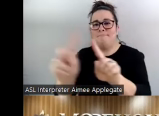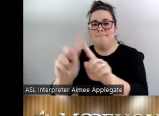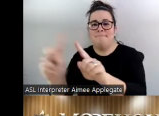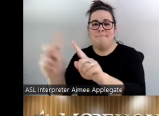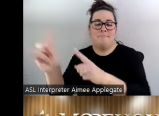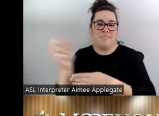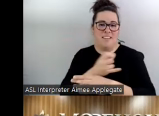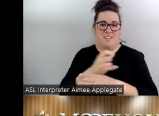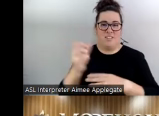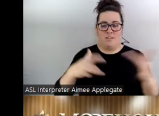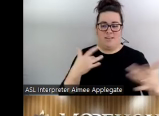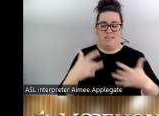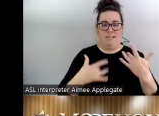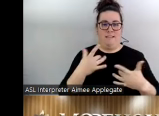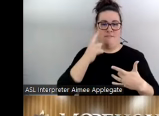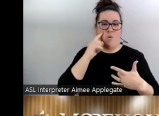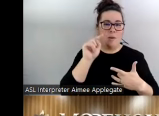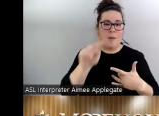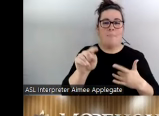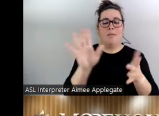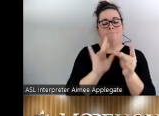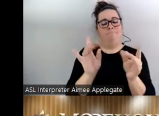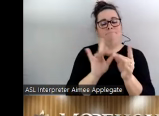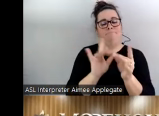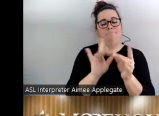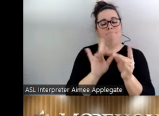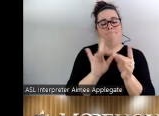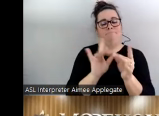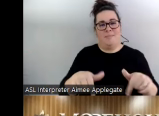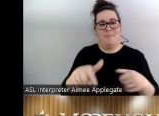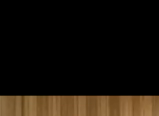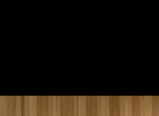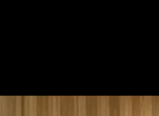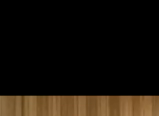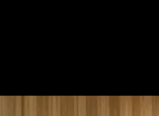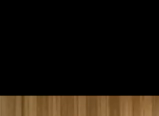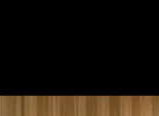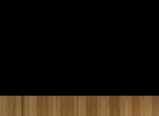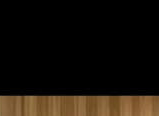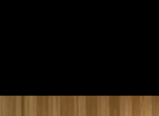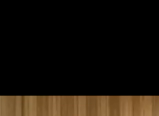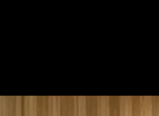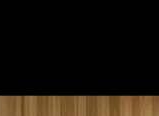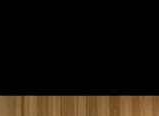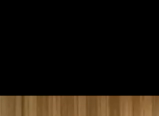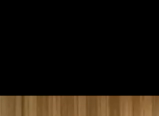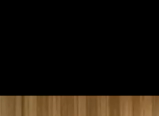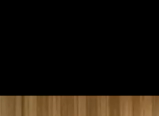AI in this particular space. So Dr. Idris, I will turn it over to you.